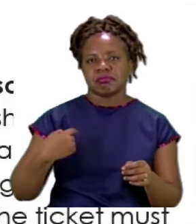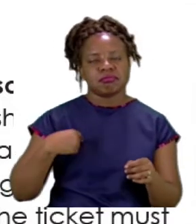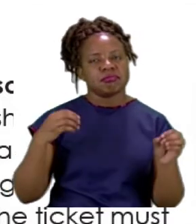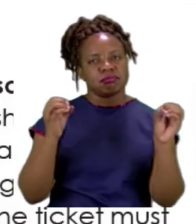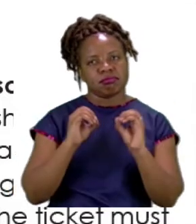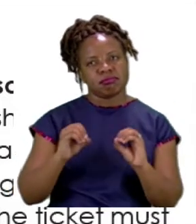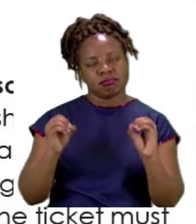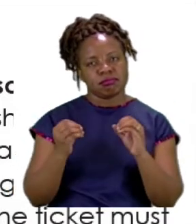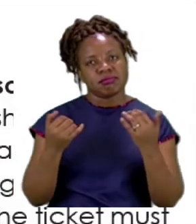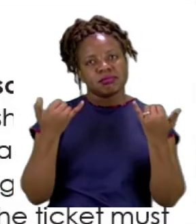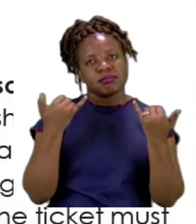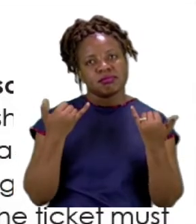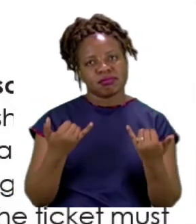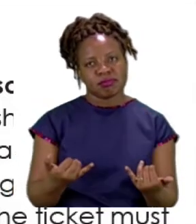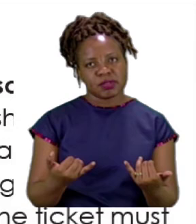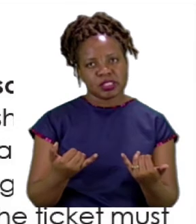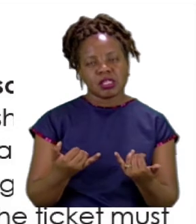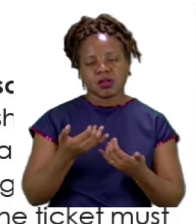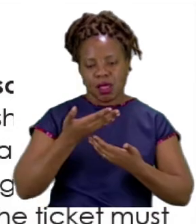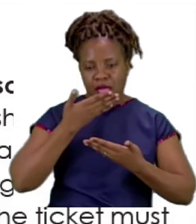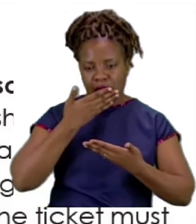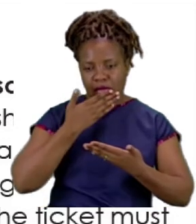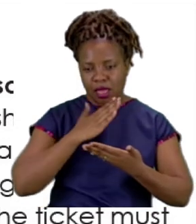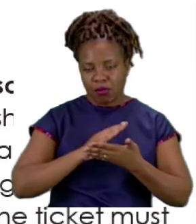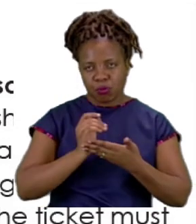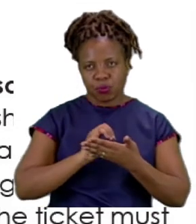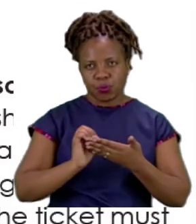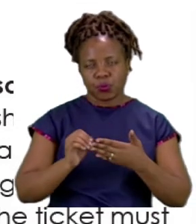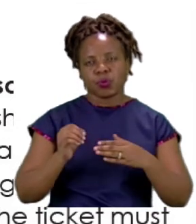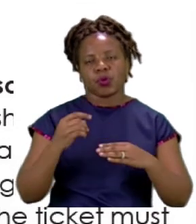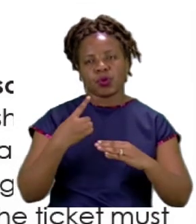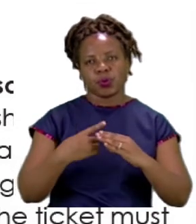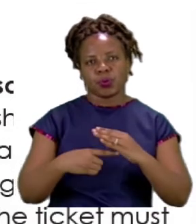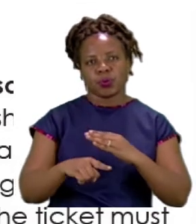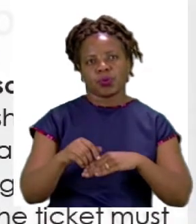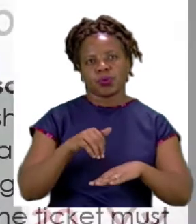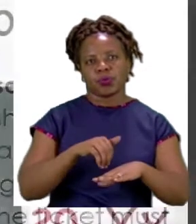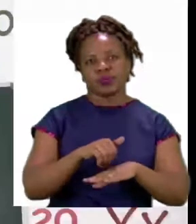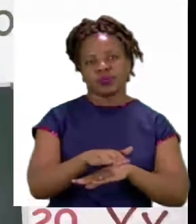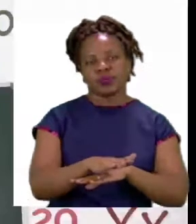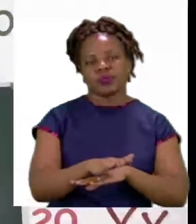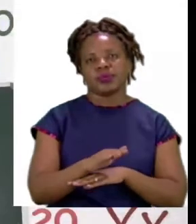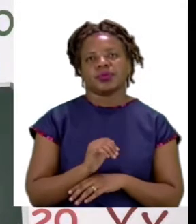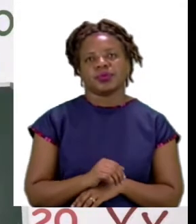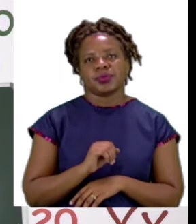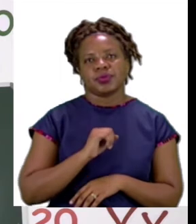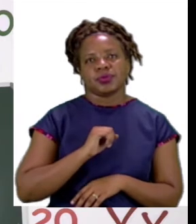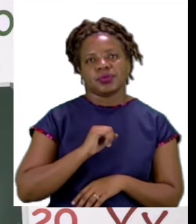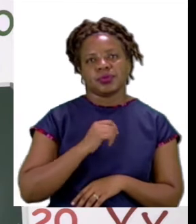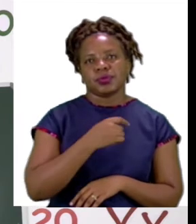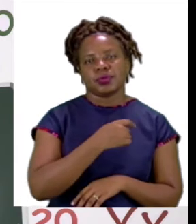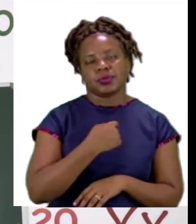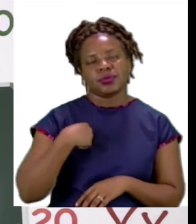a letter to him instead. So this is now the passage. I hope you managed